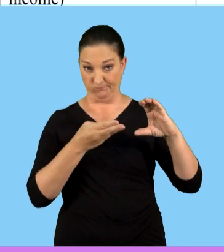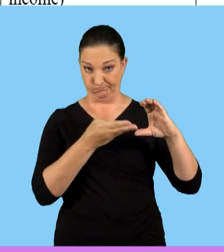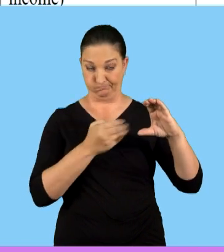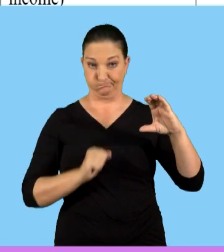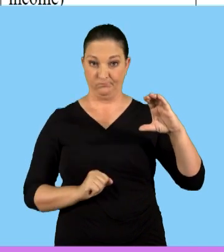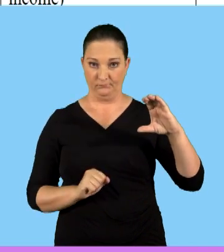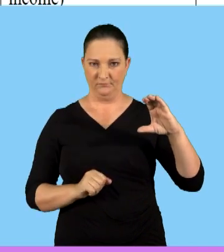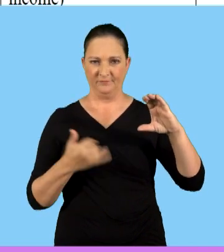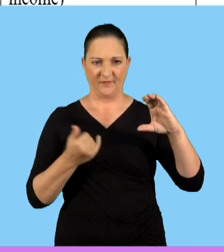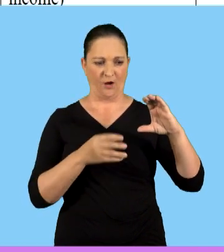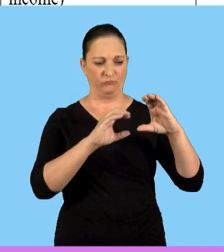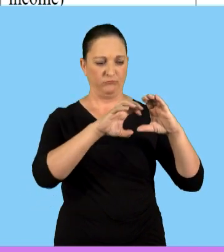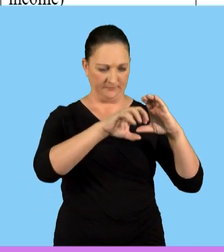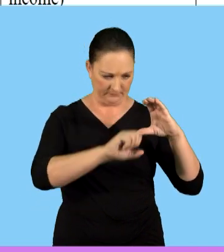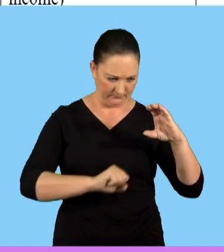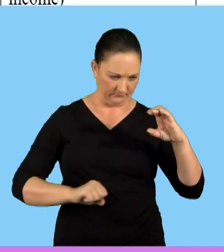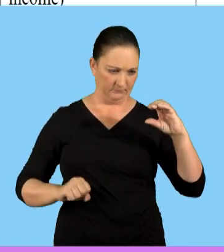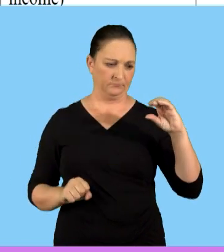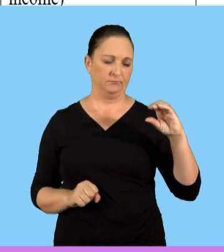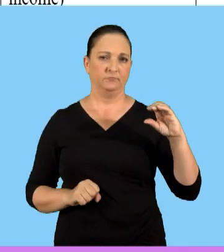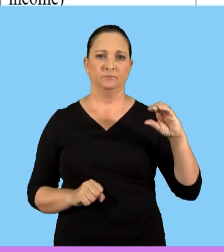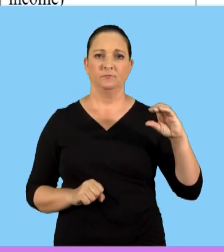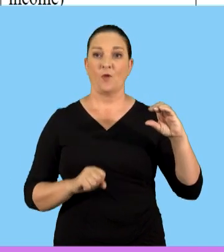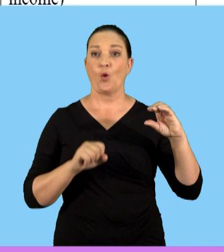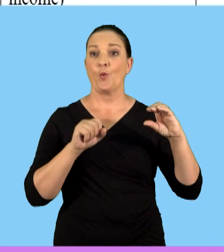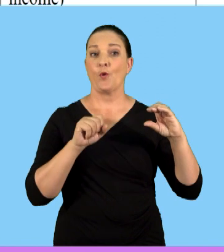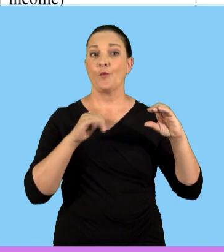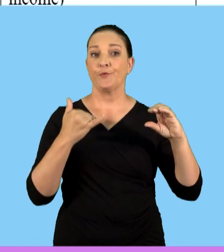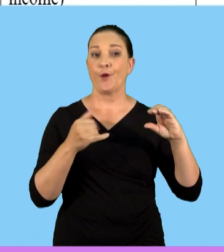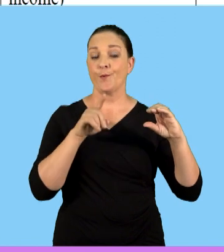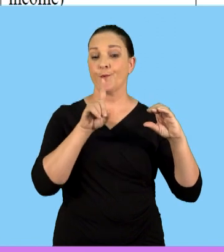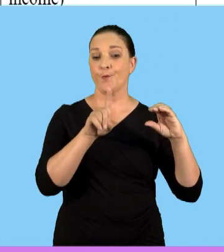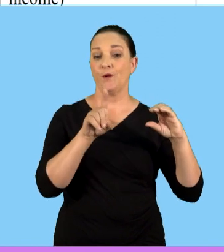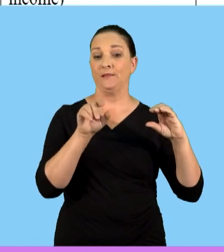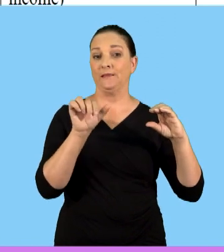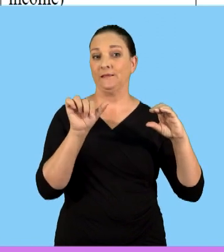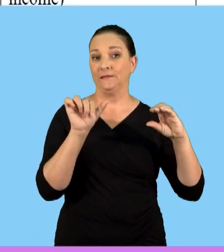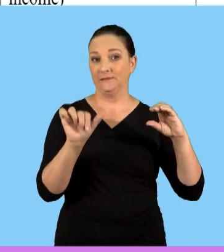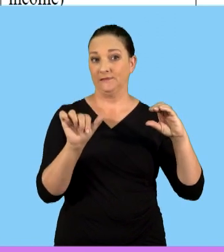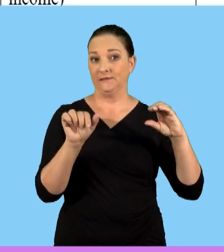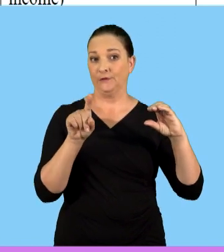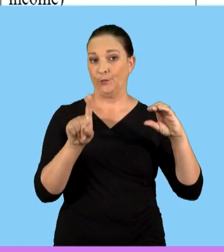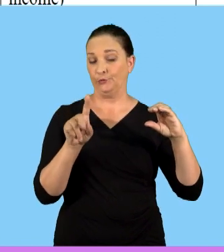18,350 Rand, and let's take away the total of B, which is